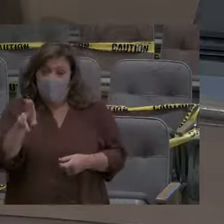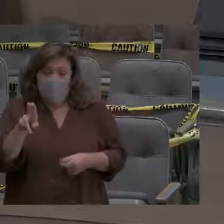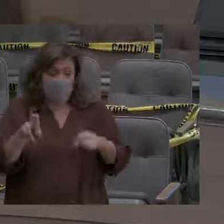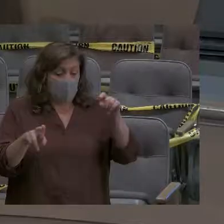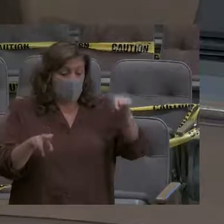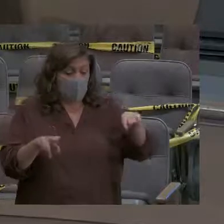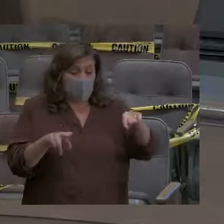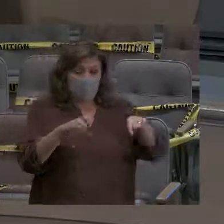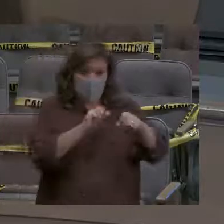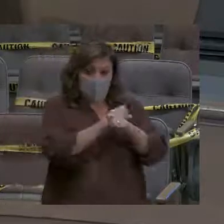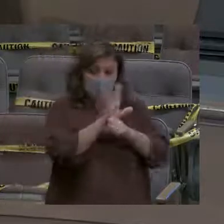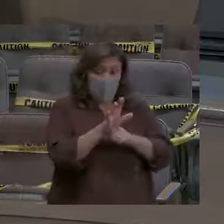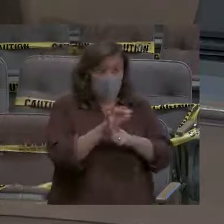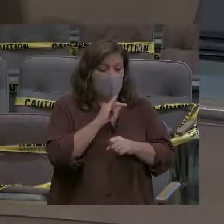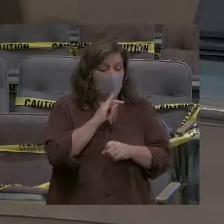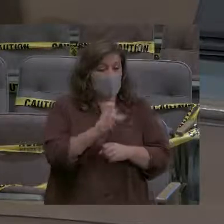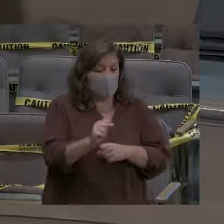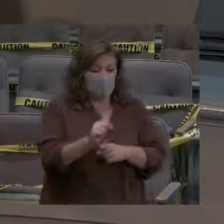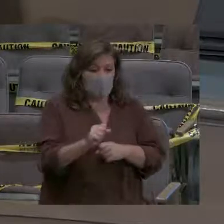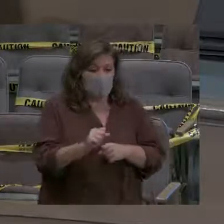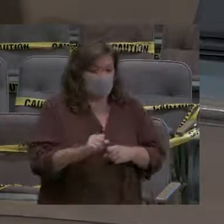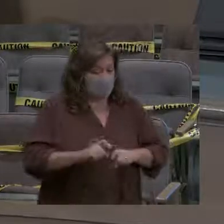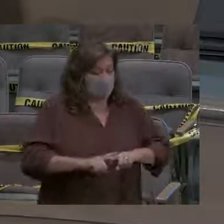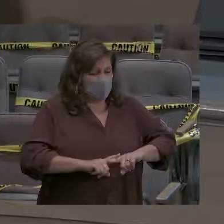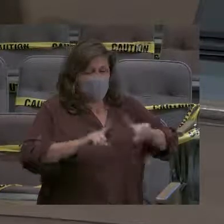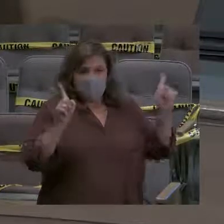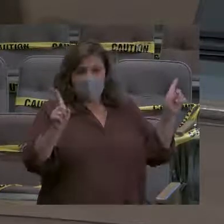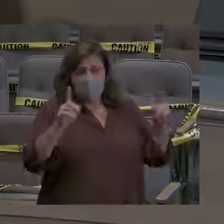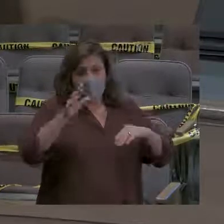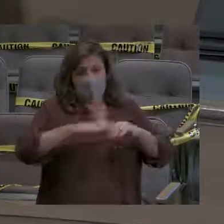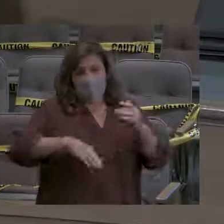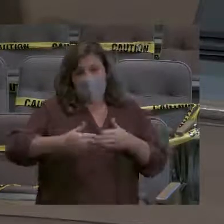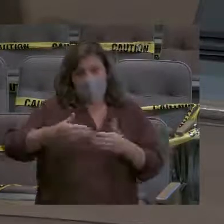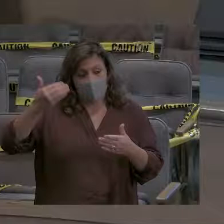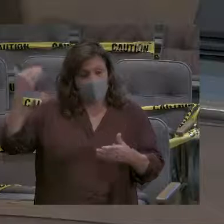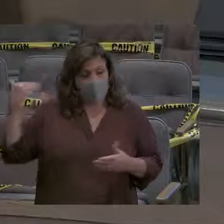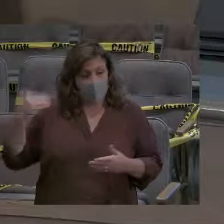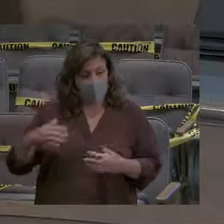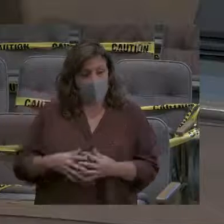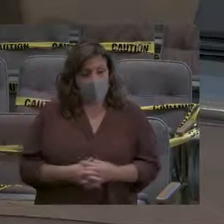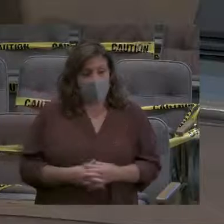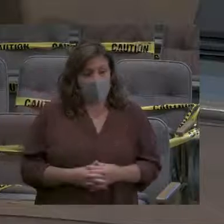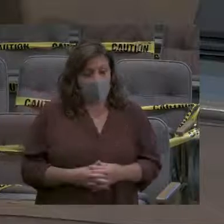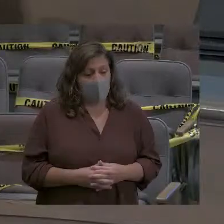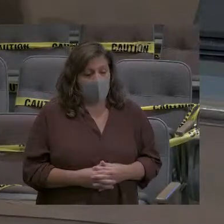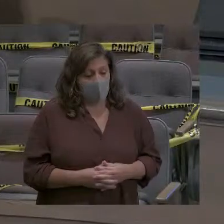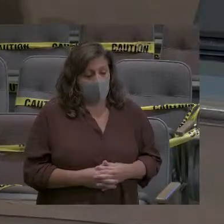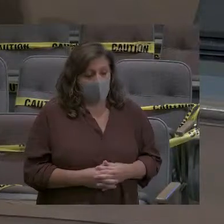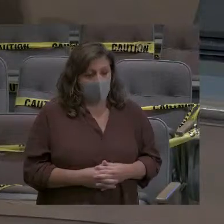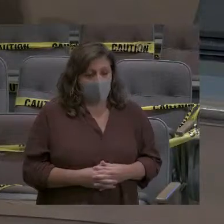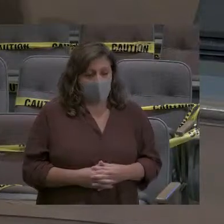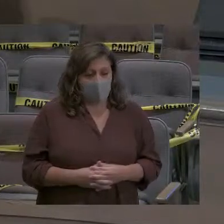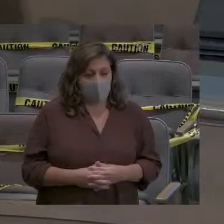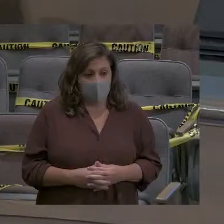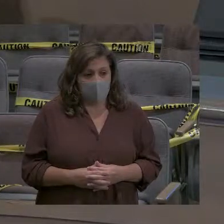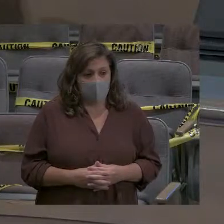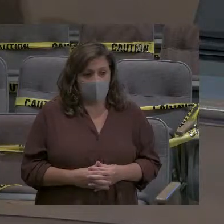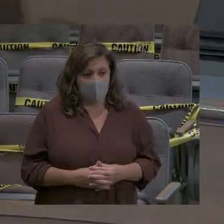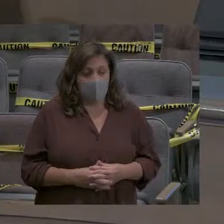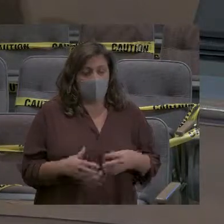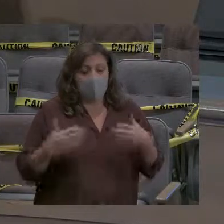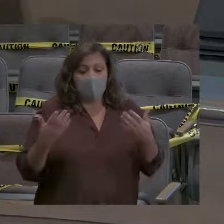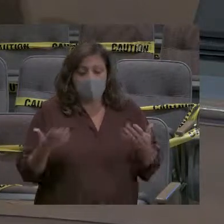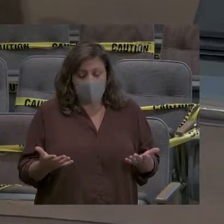that means is it's a virus that we haven't seen before. And so therefore, the